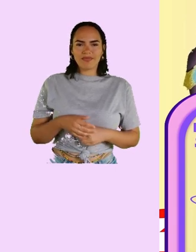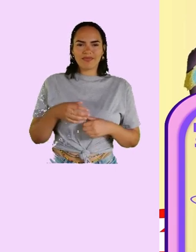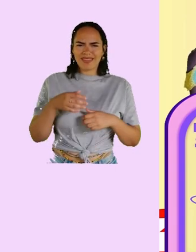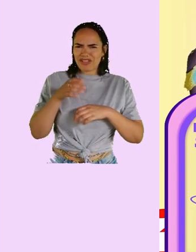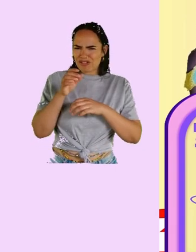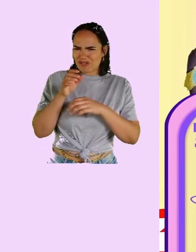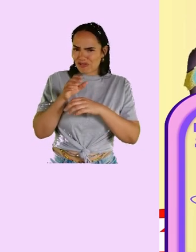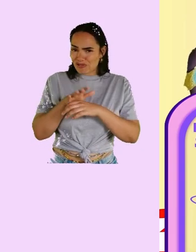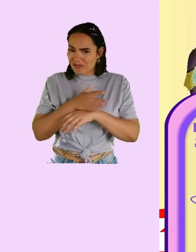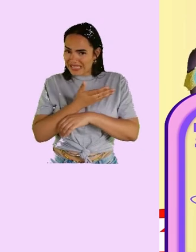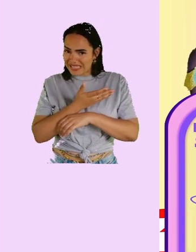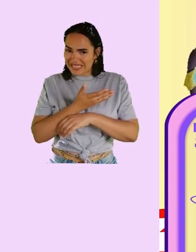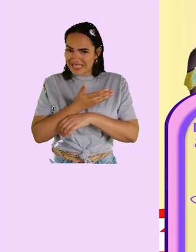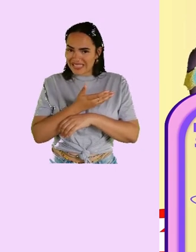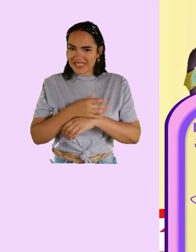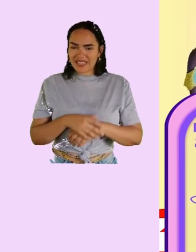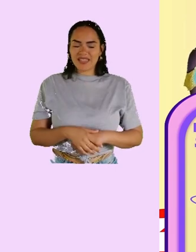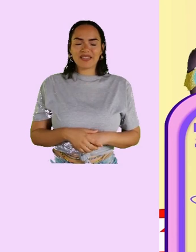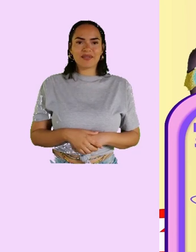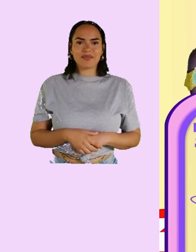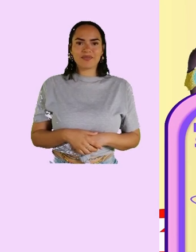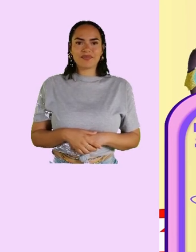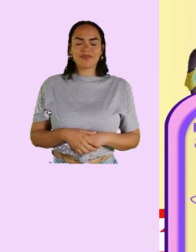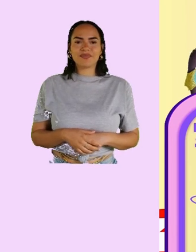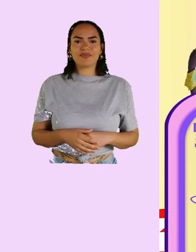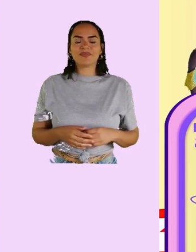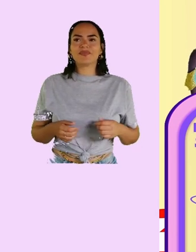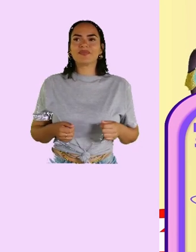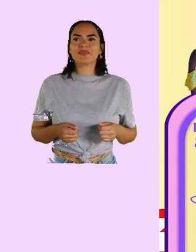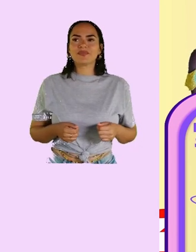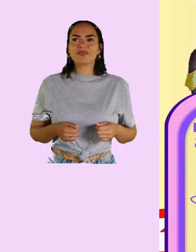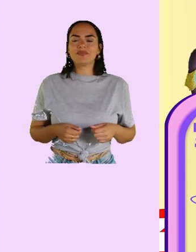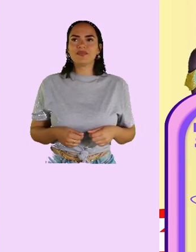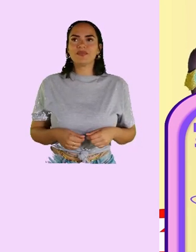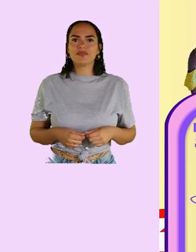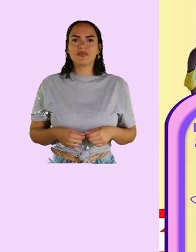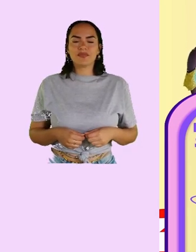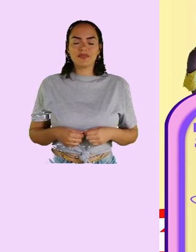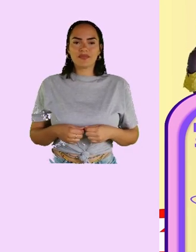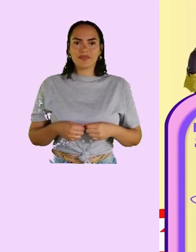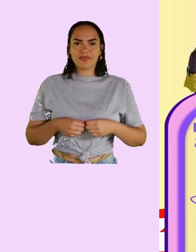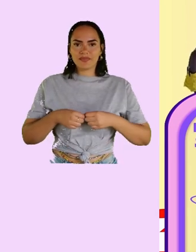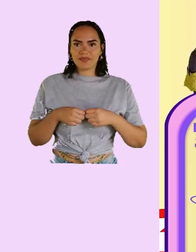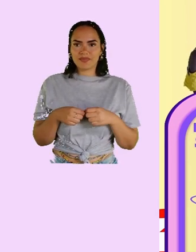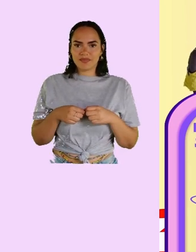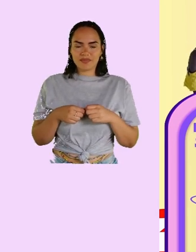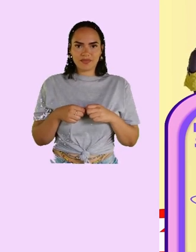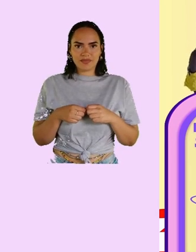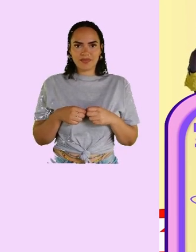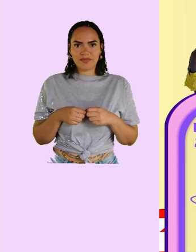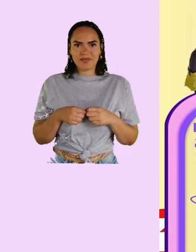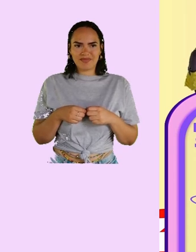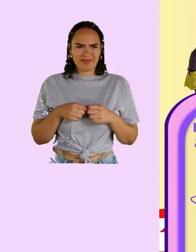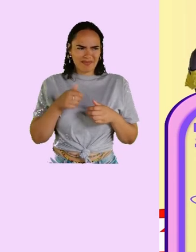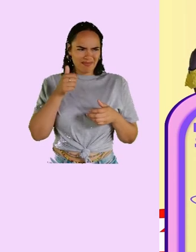Green? That is neither true nor correct. The average Samir said yellow, which is also the true answer. They knew